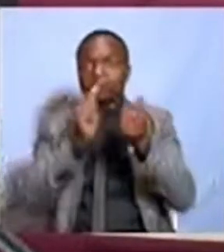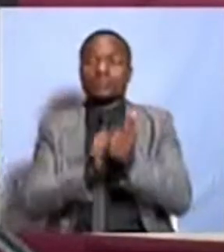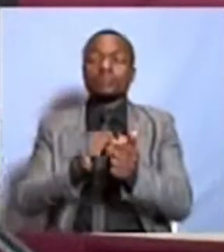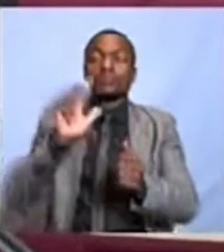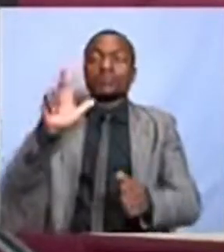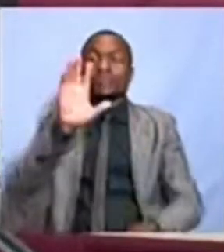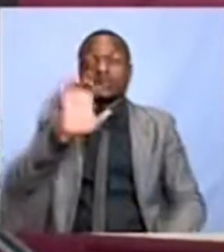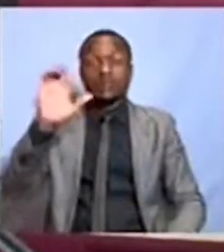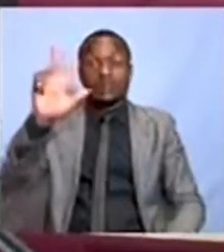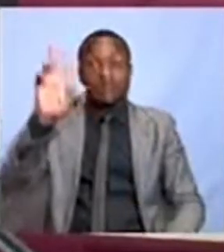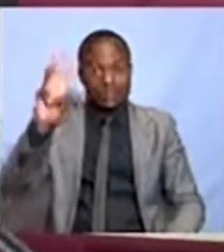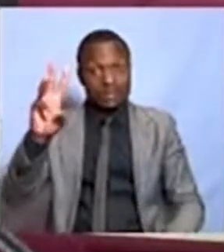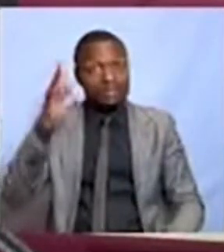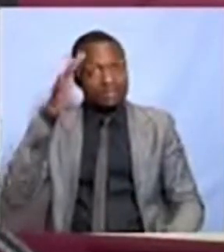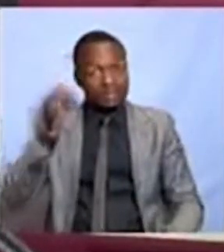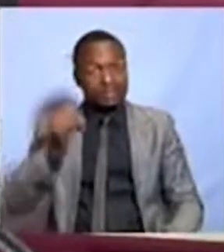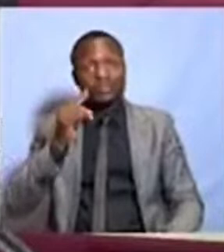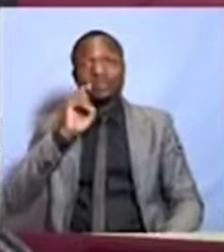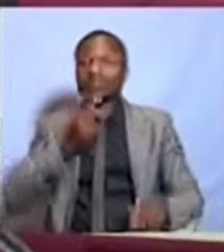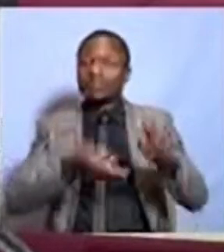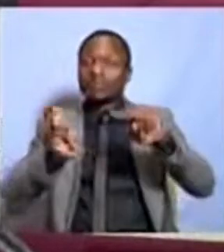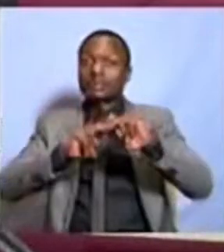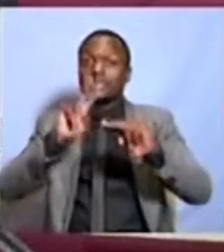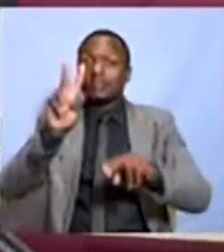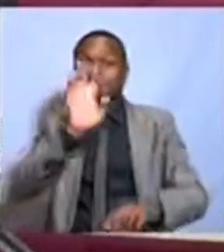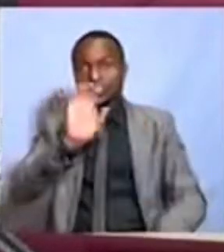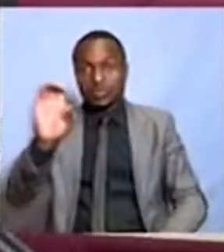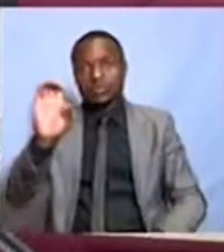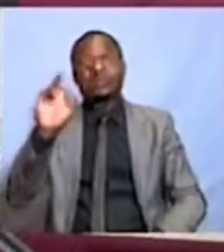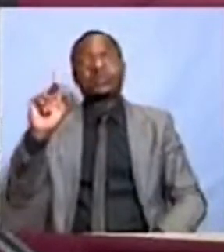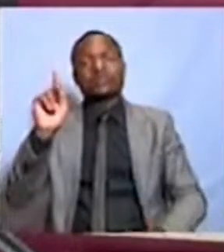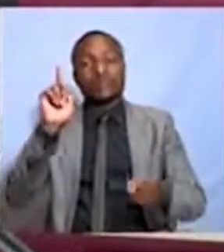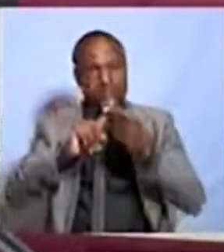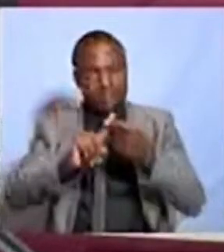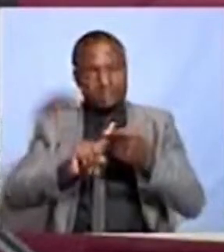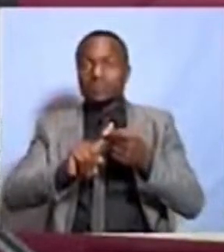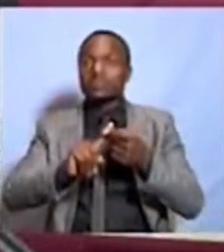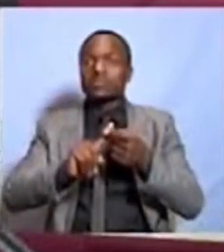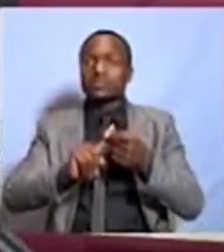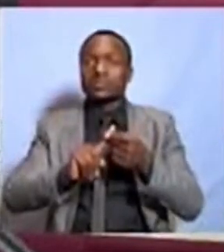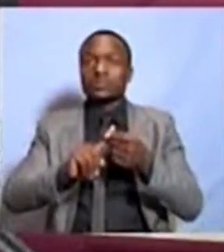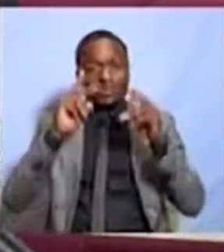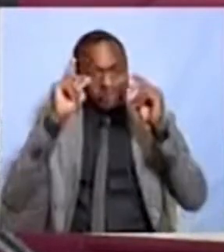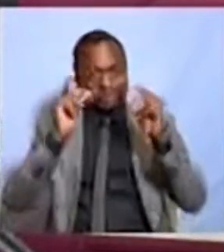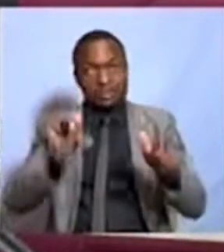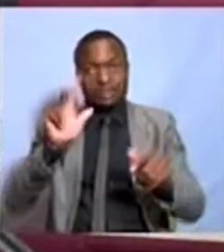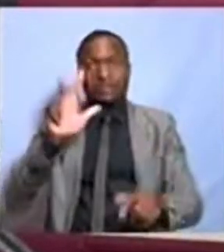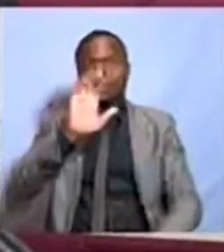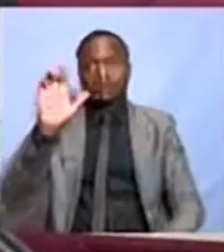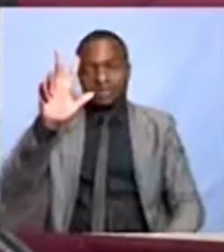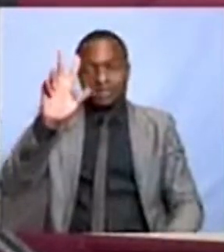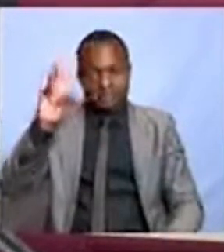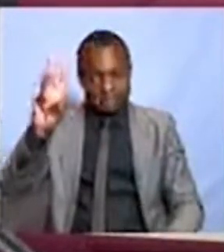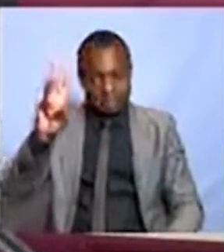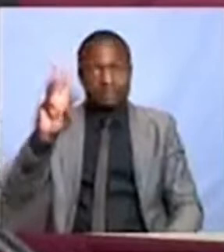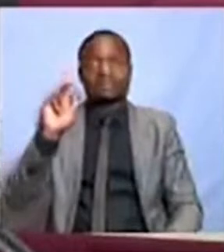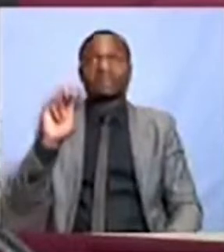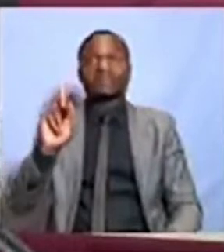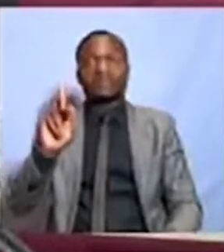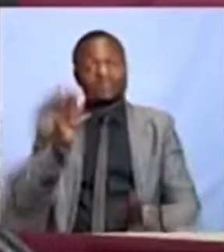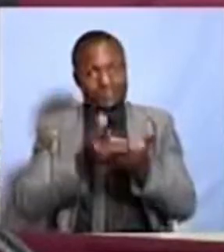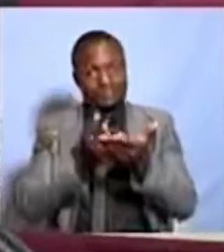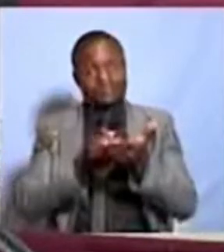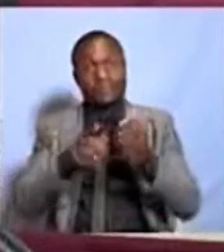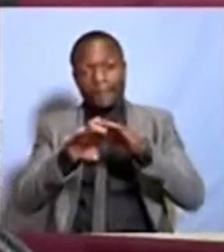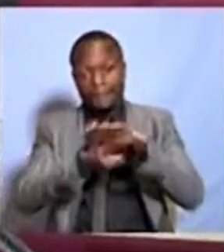least. That's why we said we increase from 200 kwacha to at least get to that level. This is the very basic level